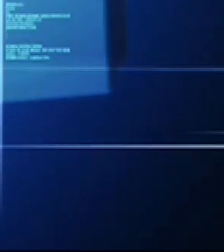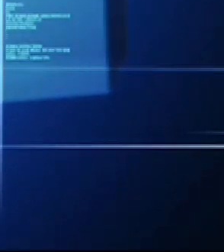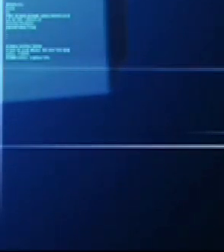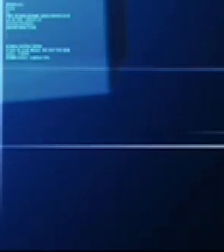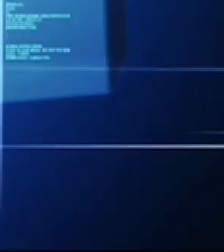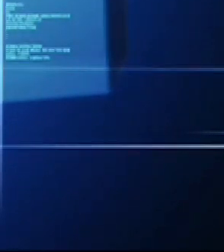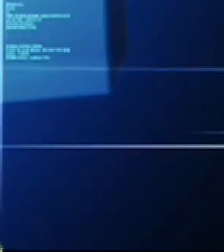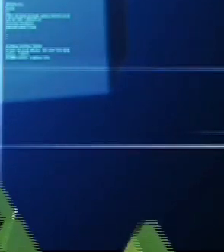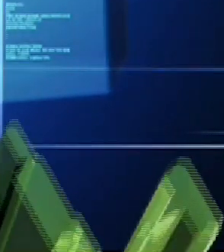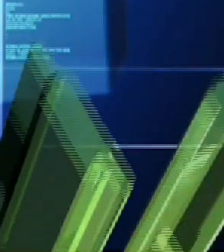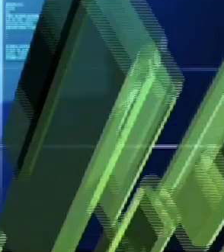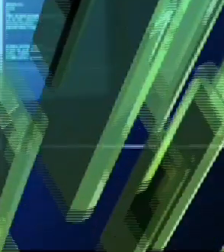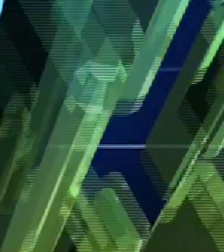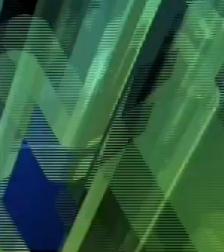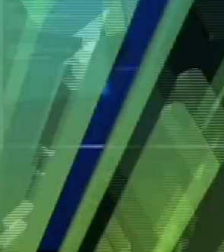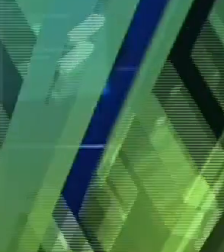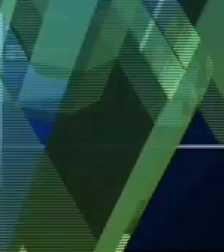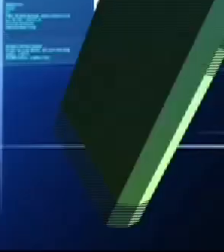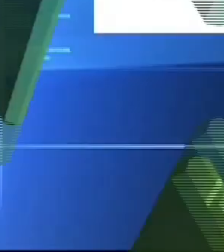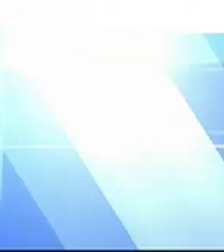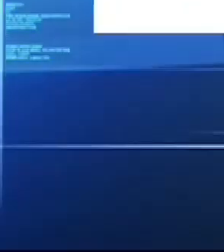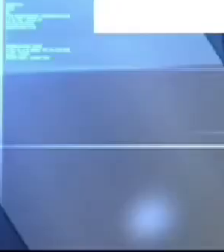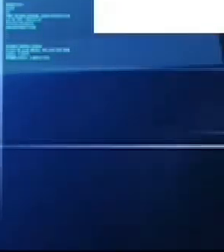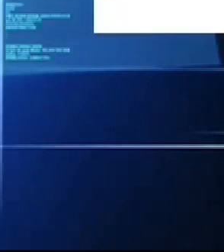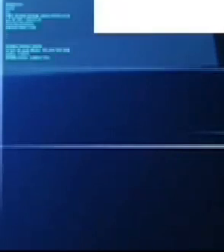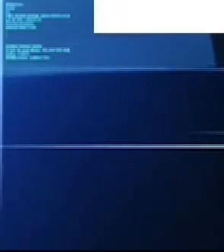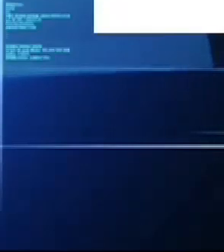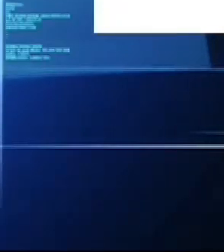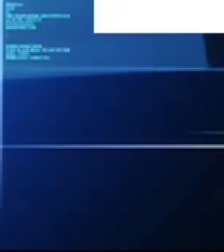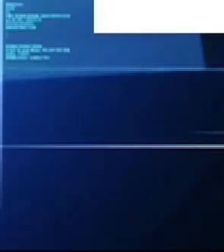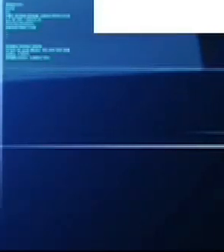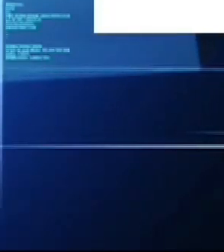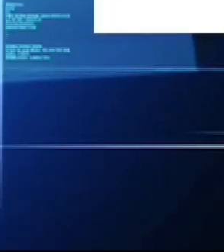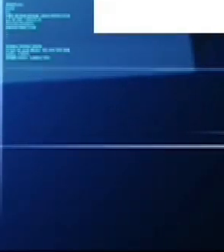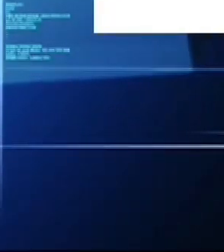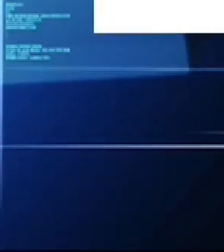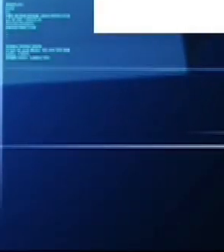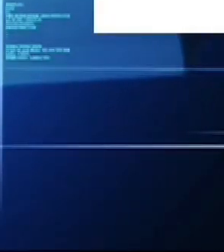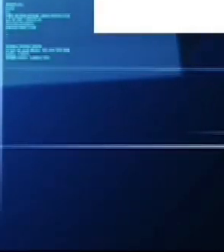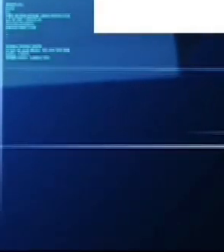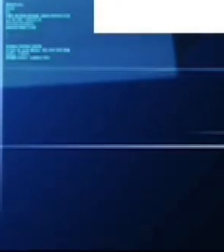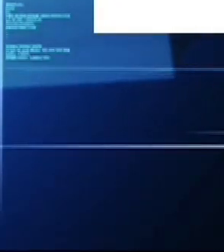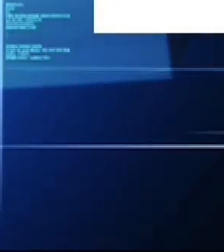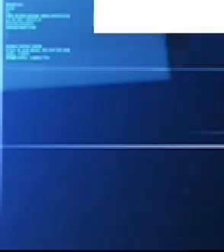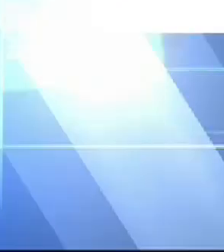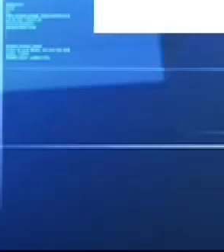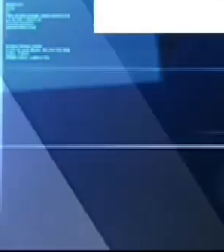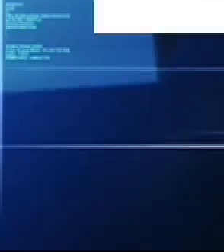This is ZNS Total Sports, brought to you by Fourth Terrace Diagnostic Center.